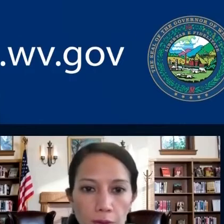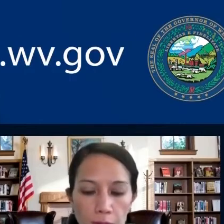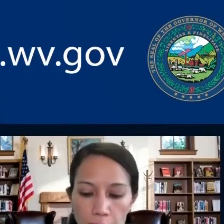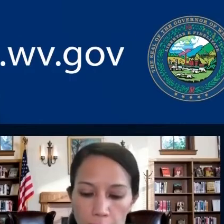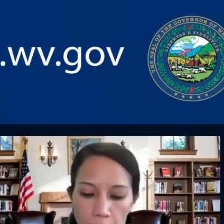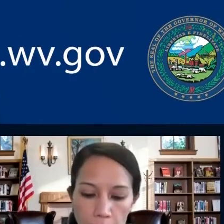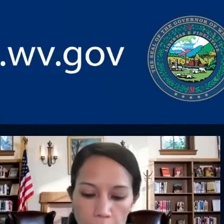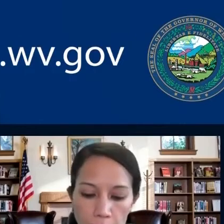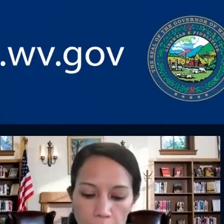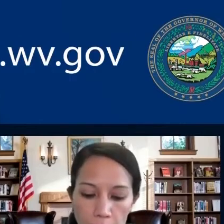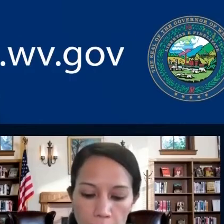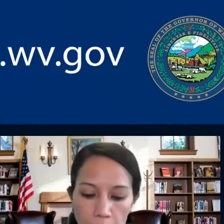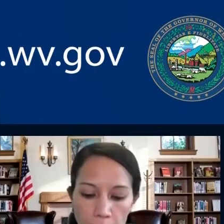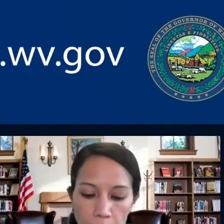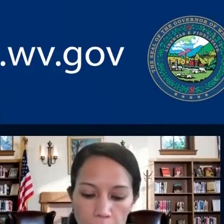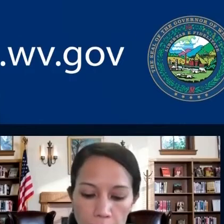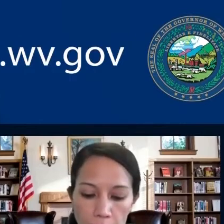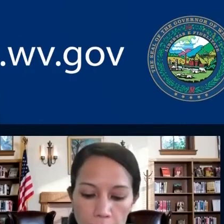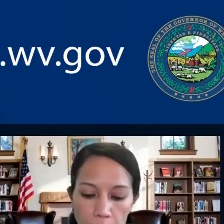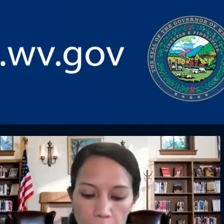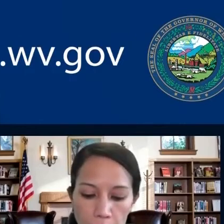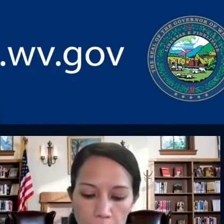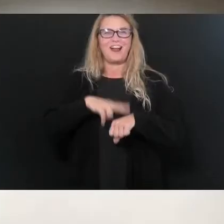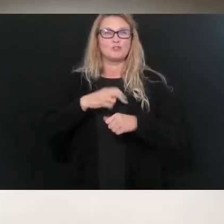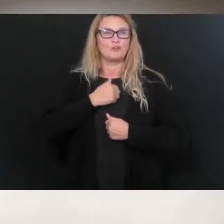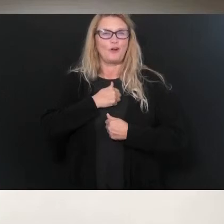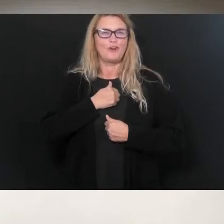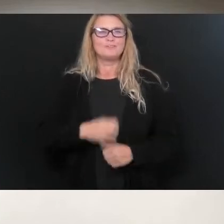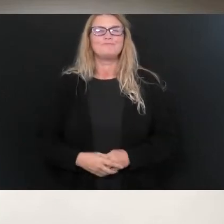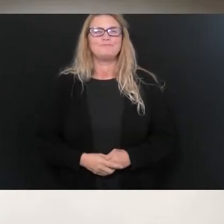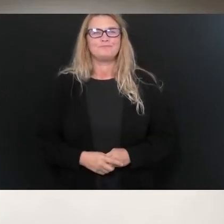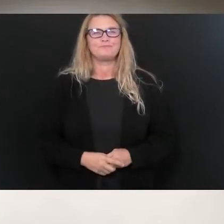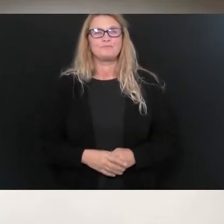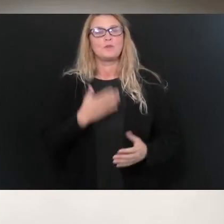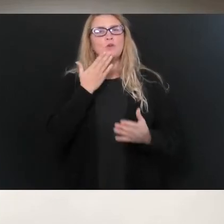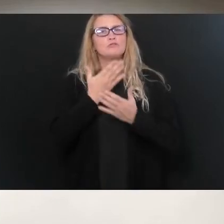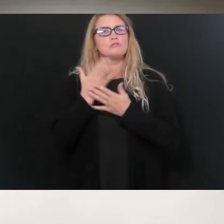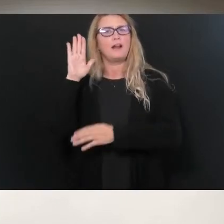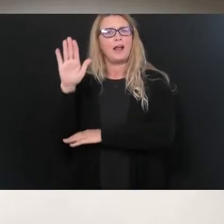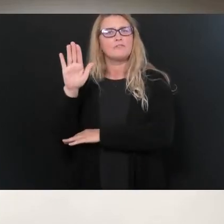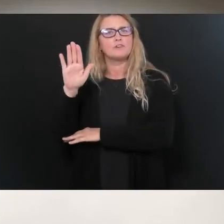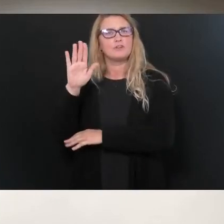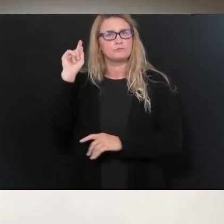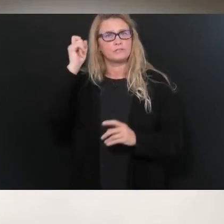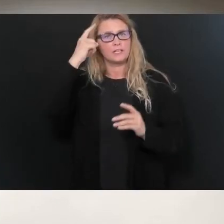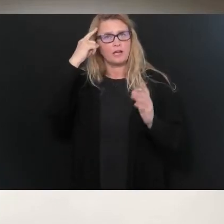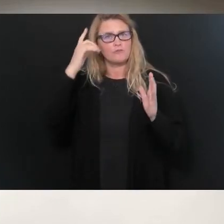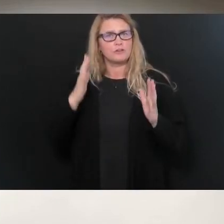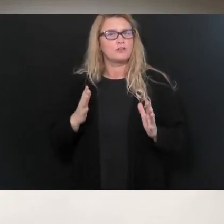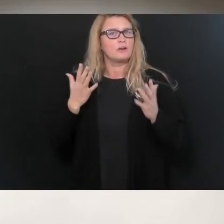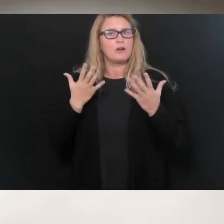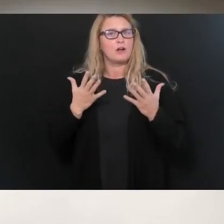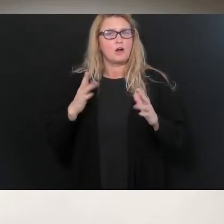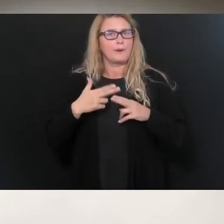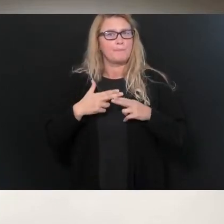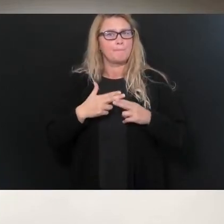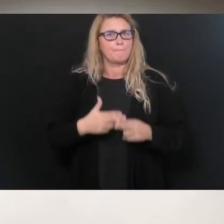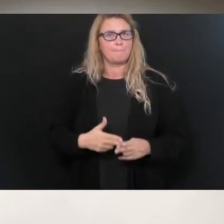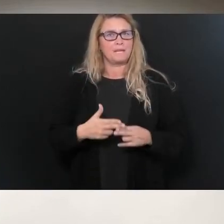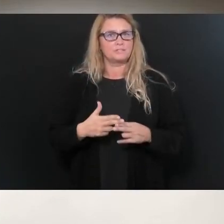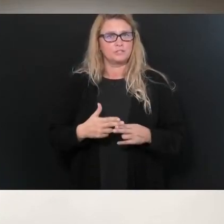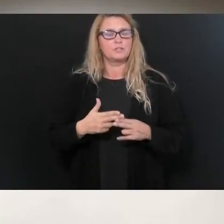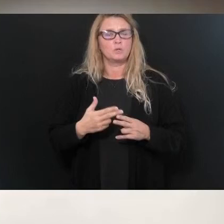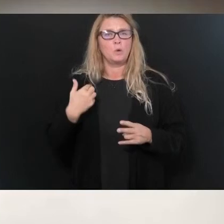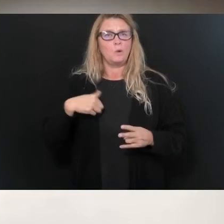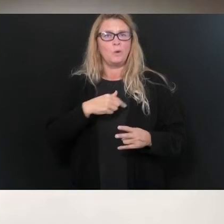Virginia National Guard. Good afternoon. As the governor pointed out, exceptionally aggressive schedule